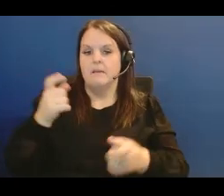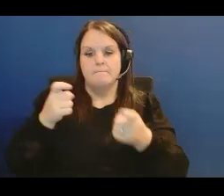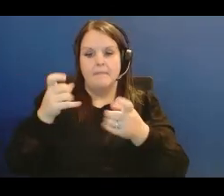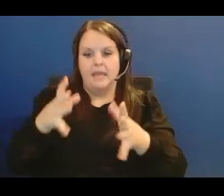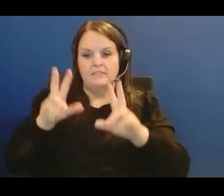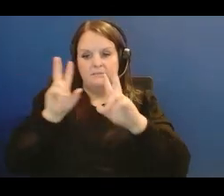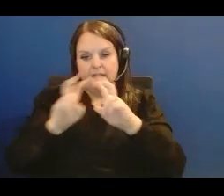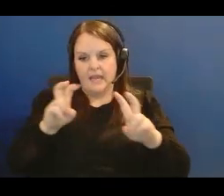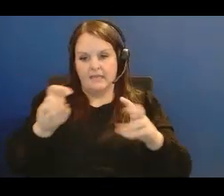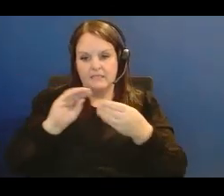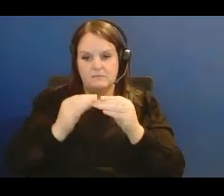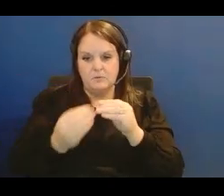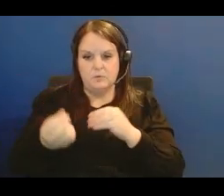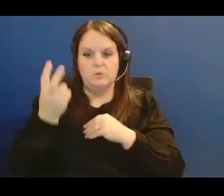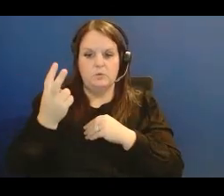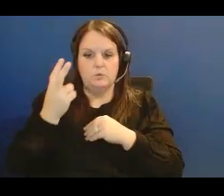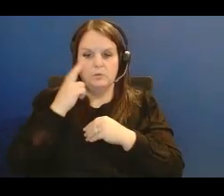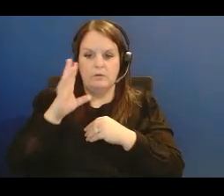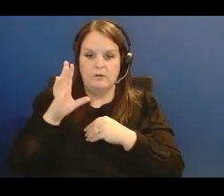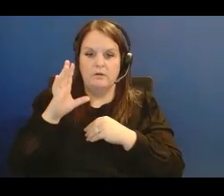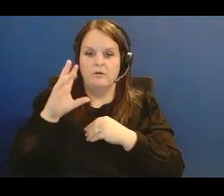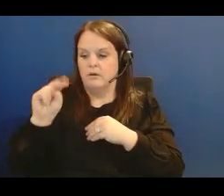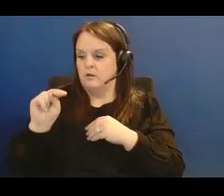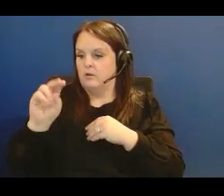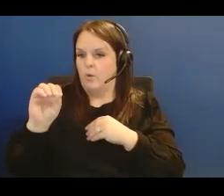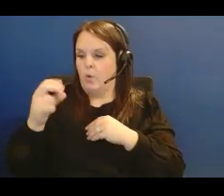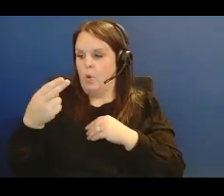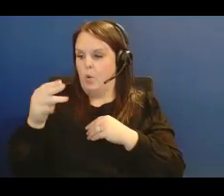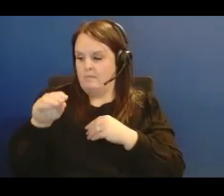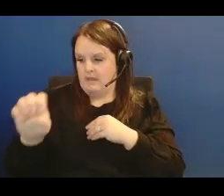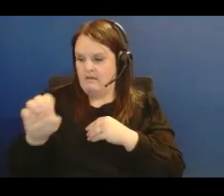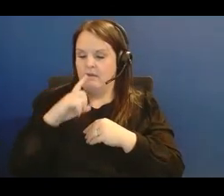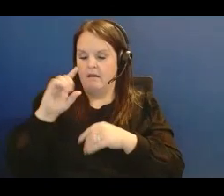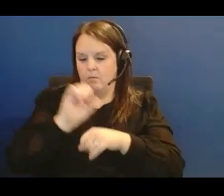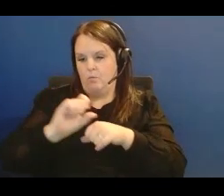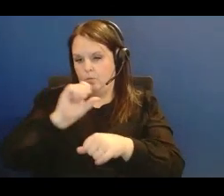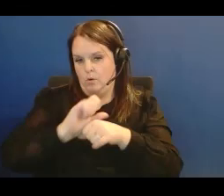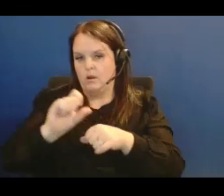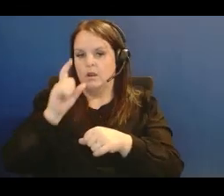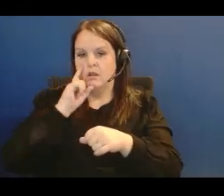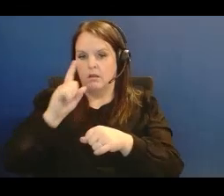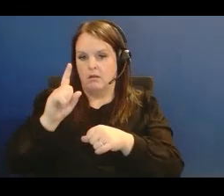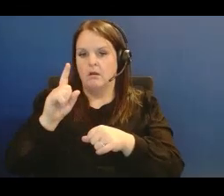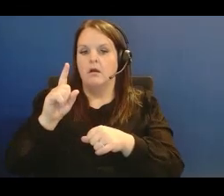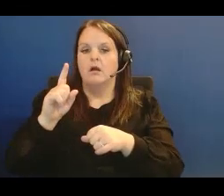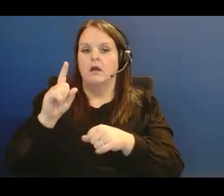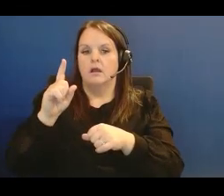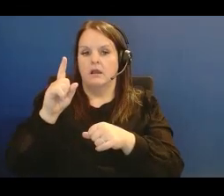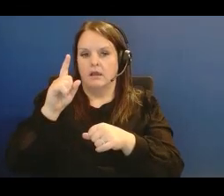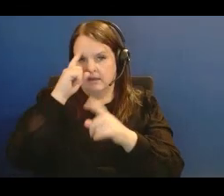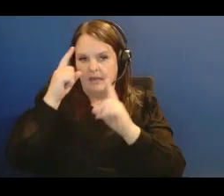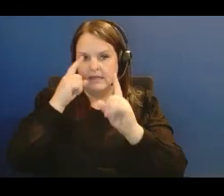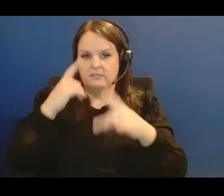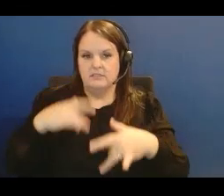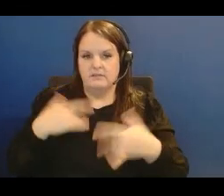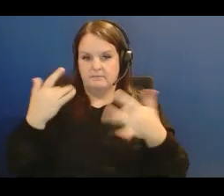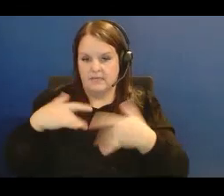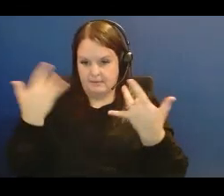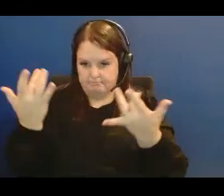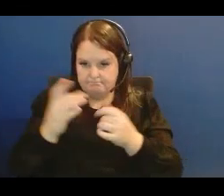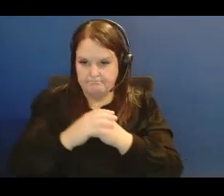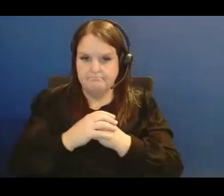analyst 2 with NOMHE, and I'm working on the Vulnerable Road User Initiative update.